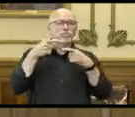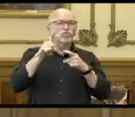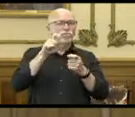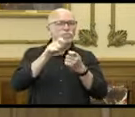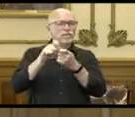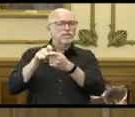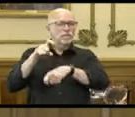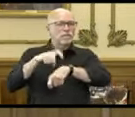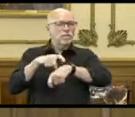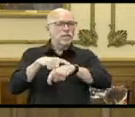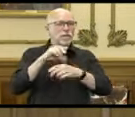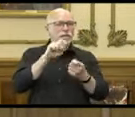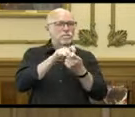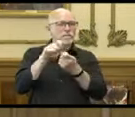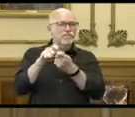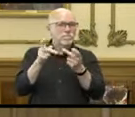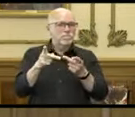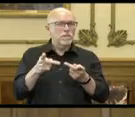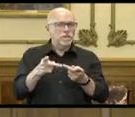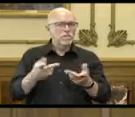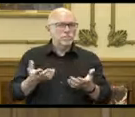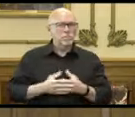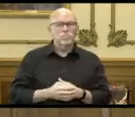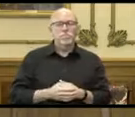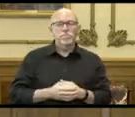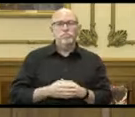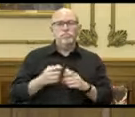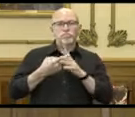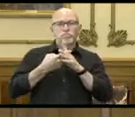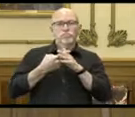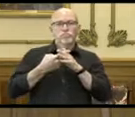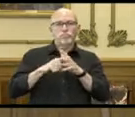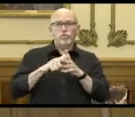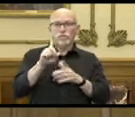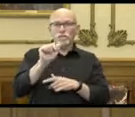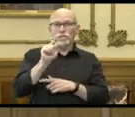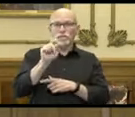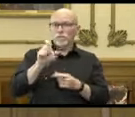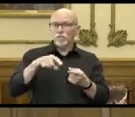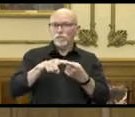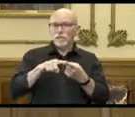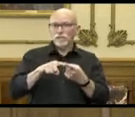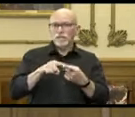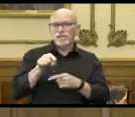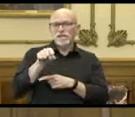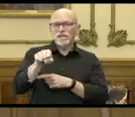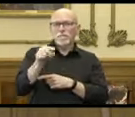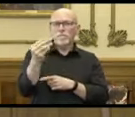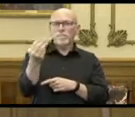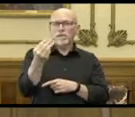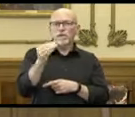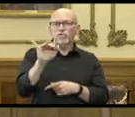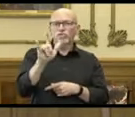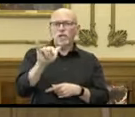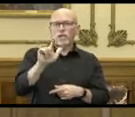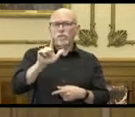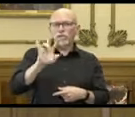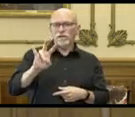times and in specific places. The effective start date will be this upcoming Monday, July